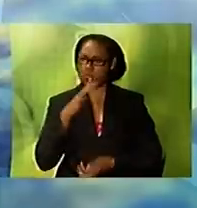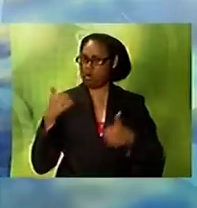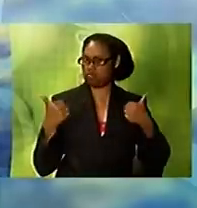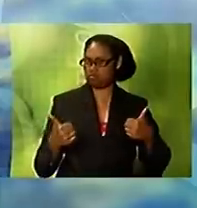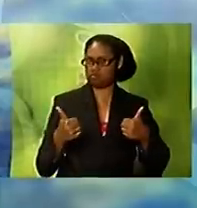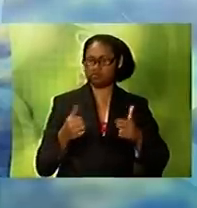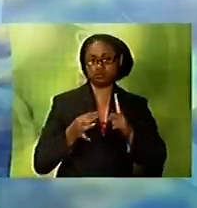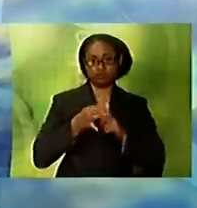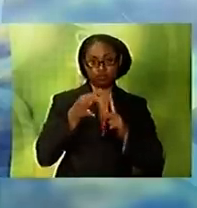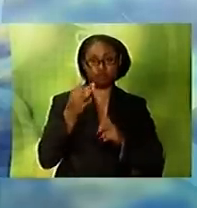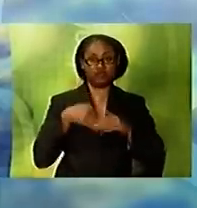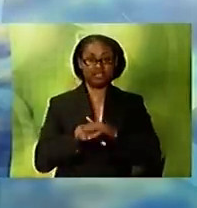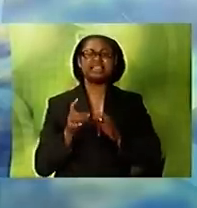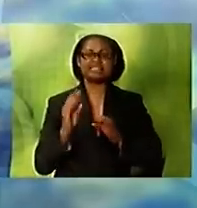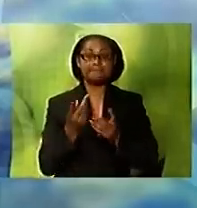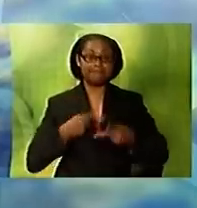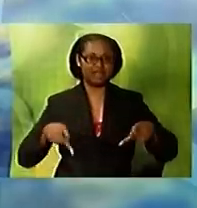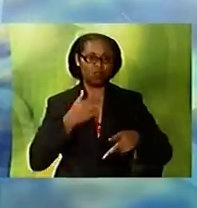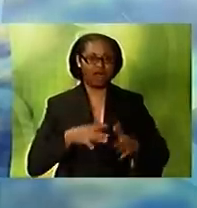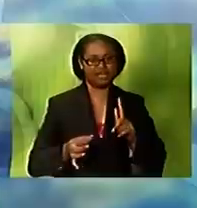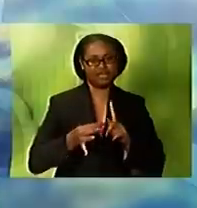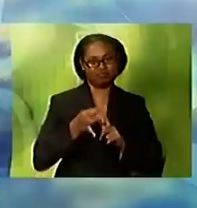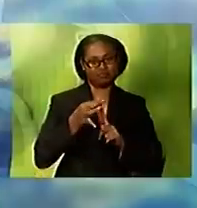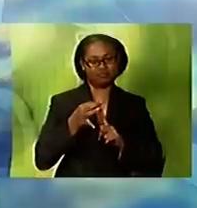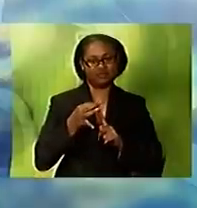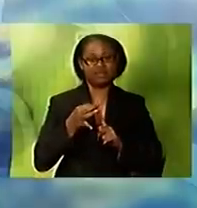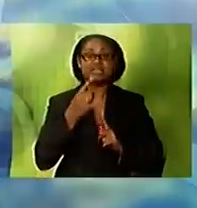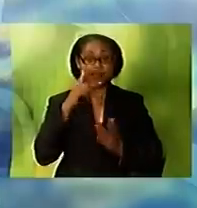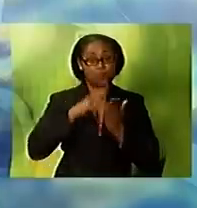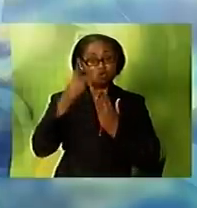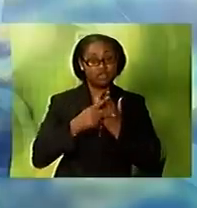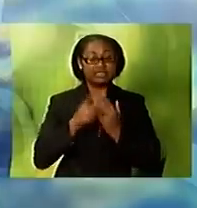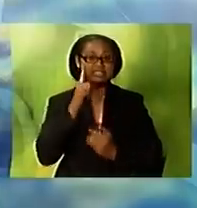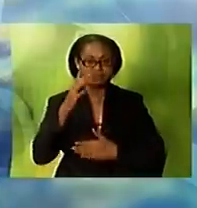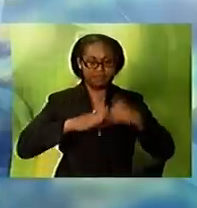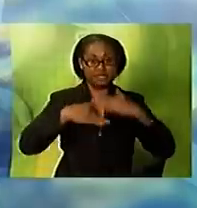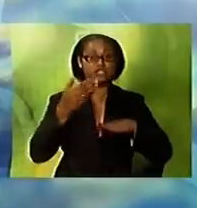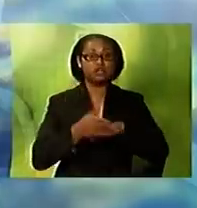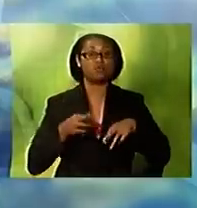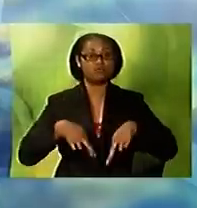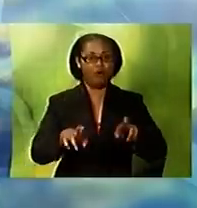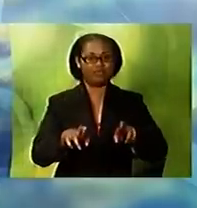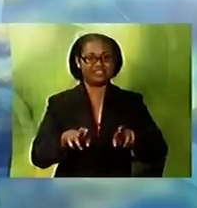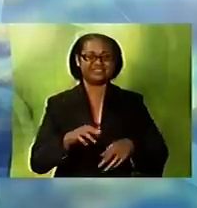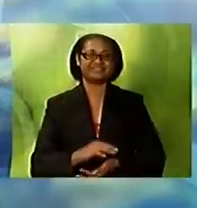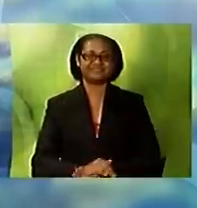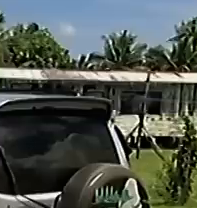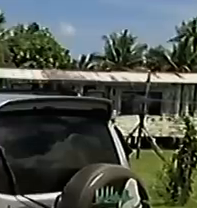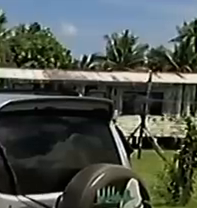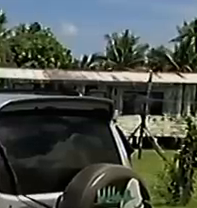resulted in further reclamation of certain areas of the village. The reclamation project will also see the construction of a new road to the